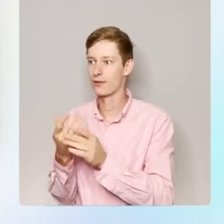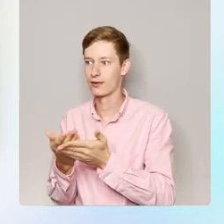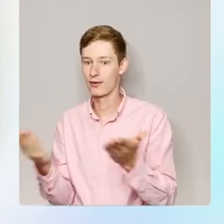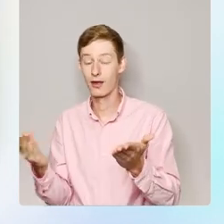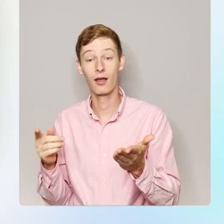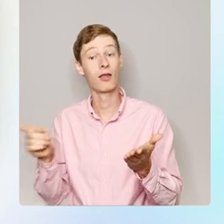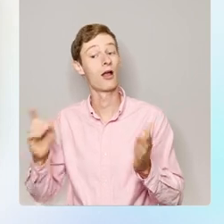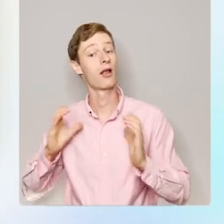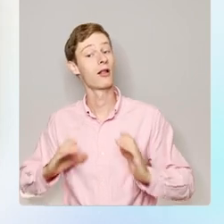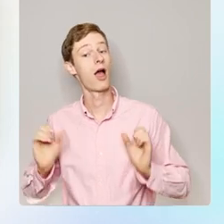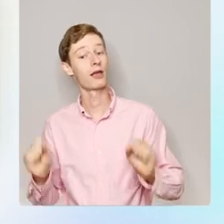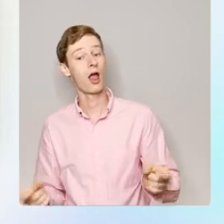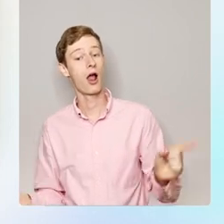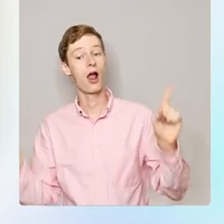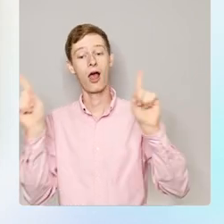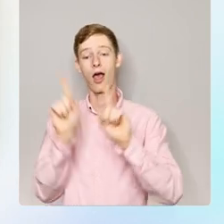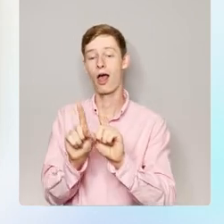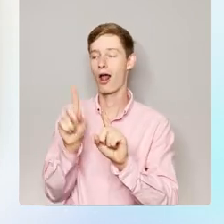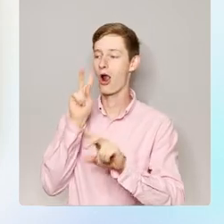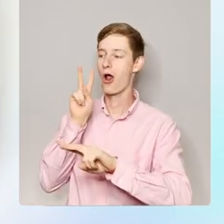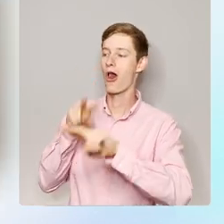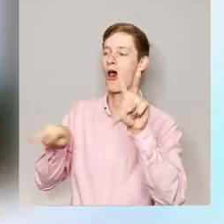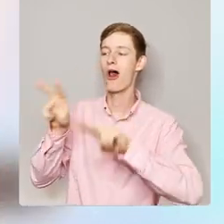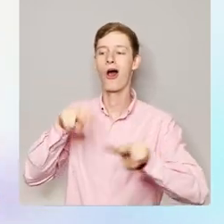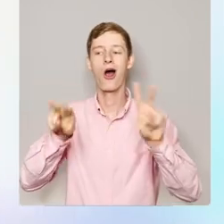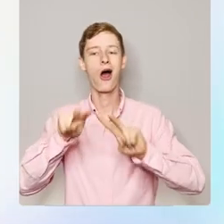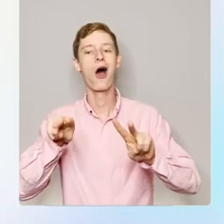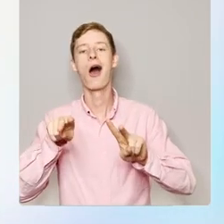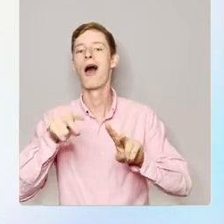client for a live review to finalize the design.